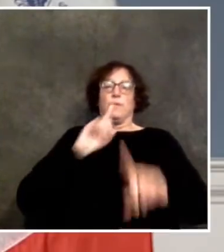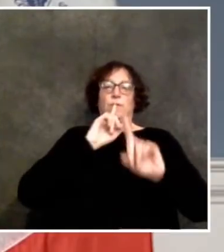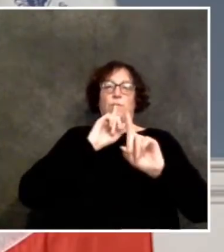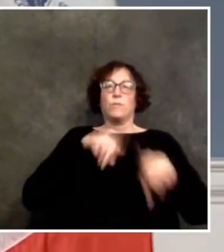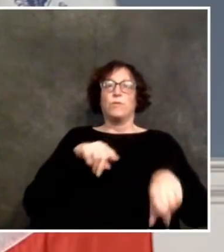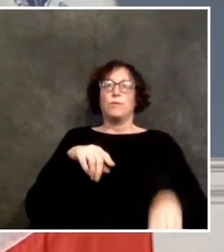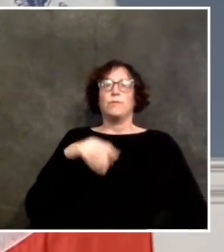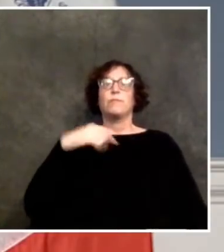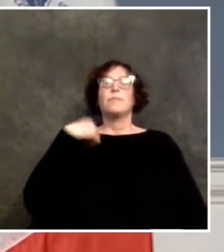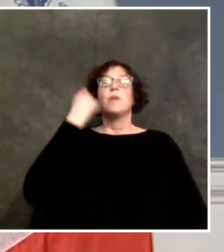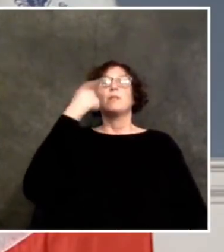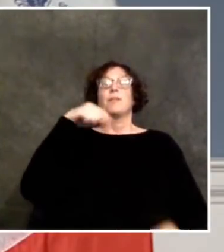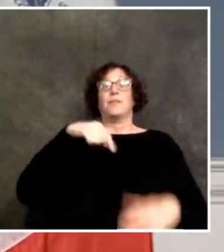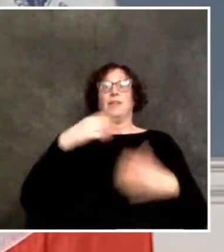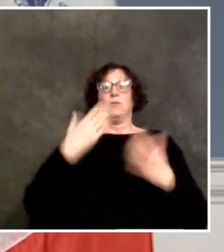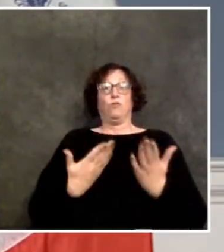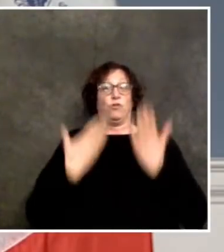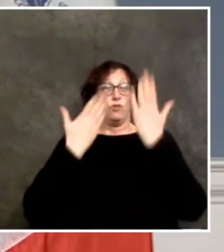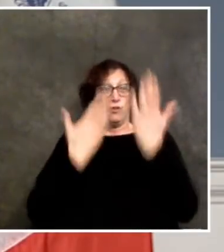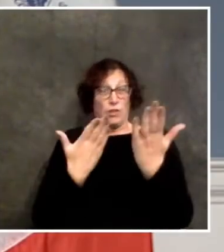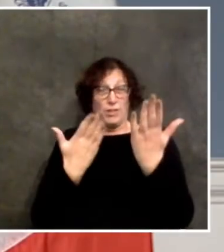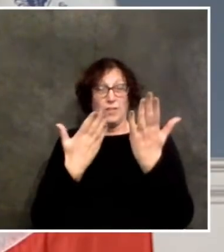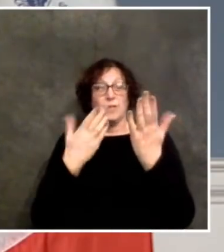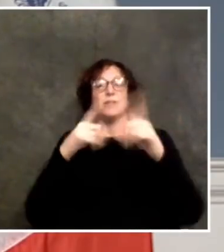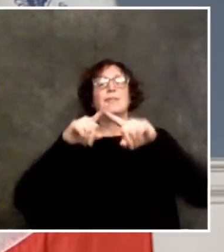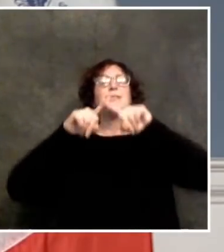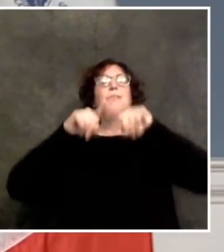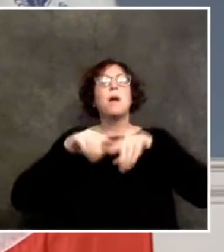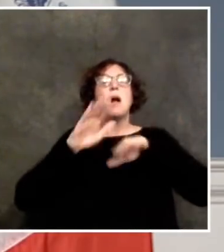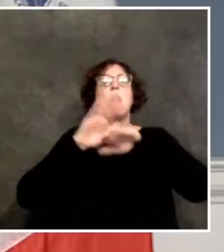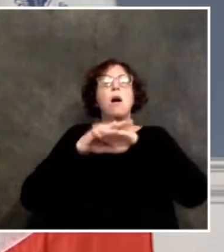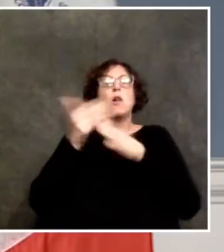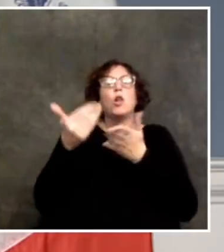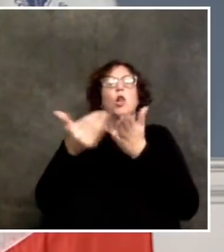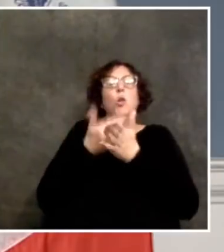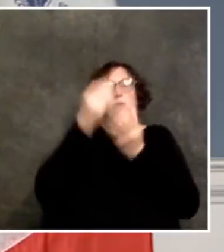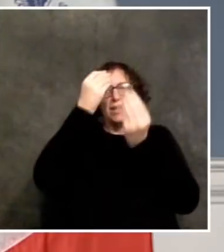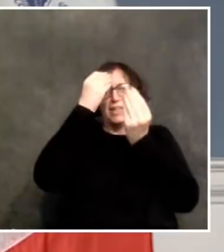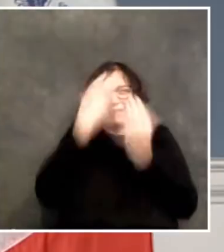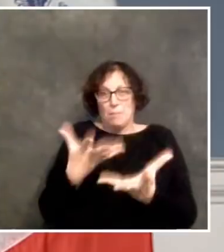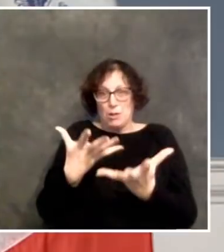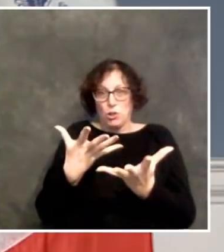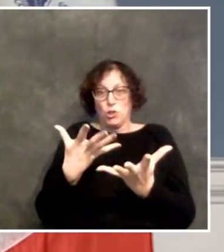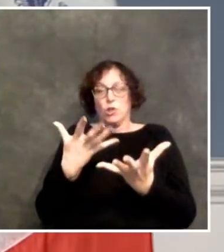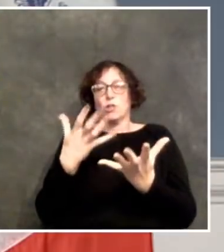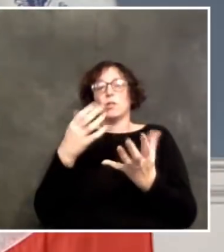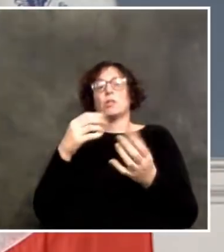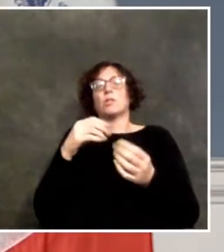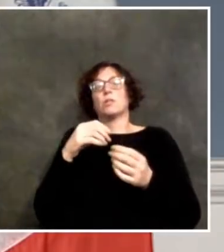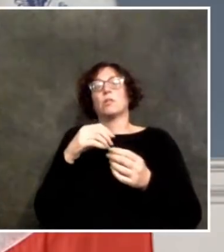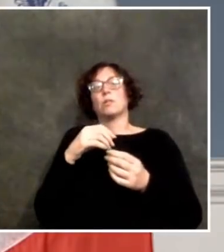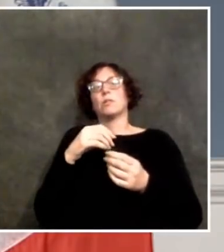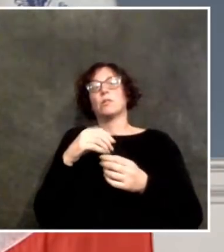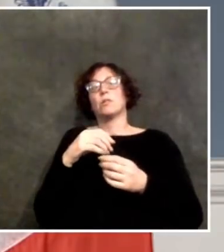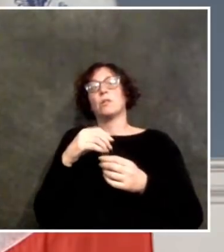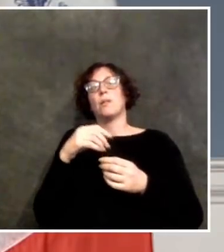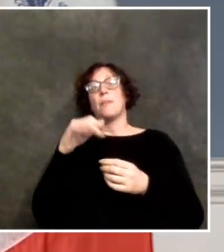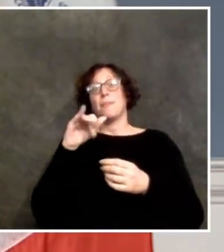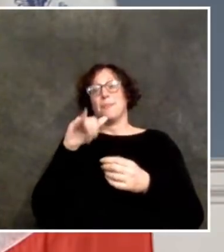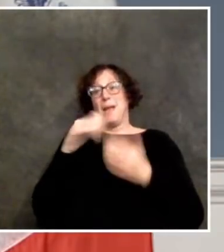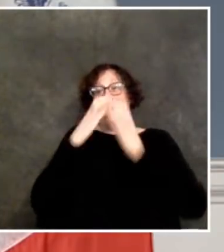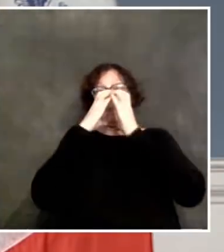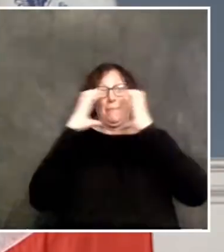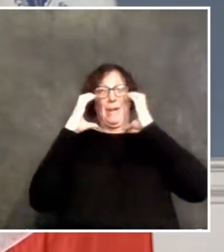replace the much more foundational protections for yourself. To protect yourself is the washing the hands, the